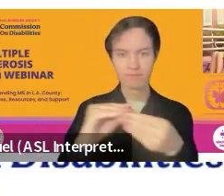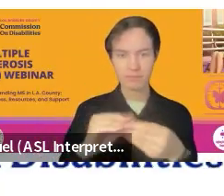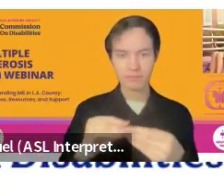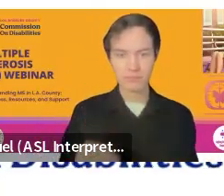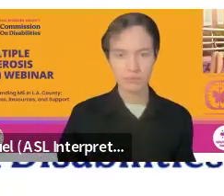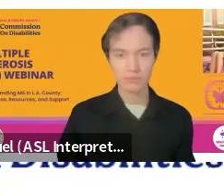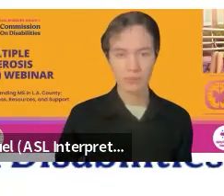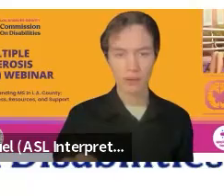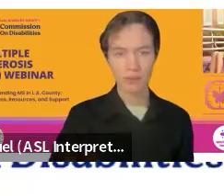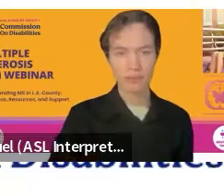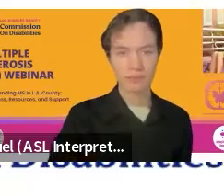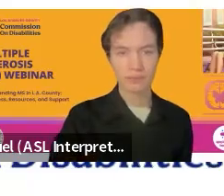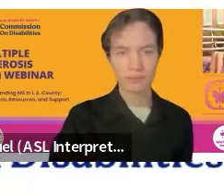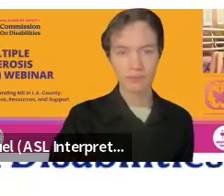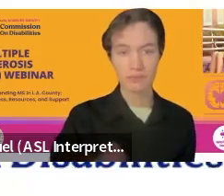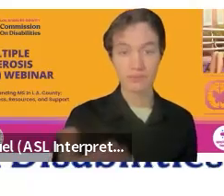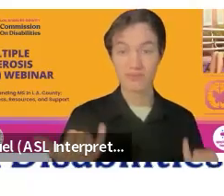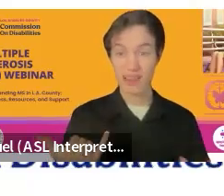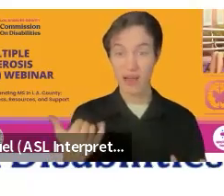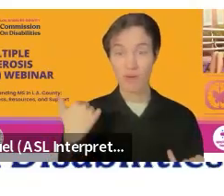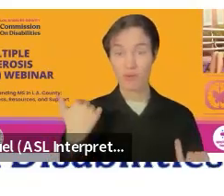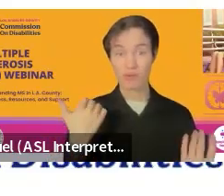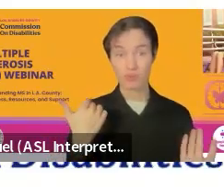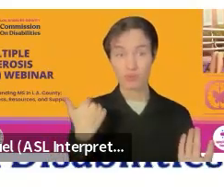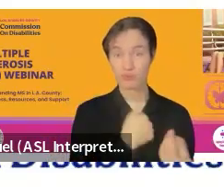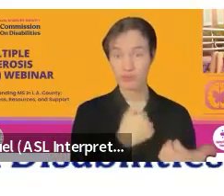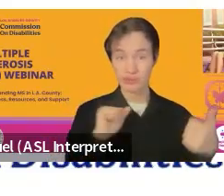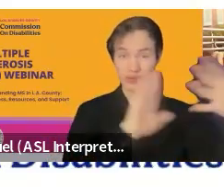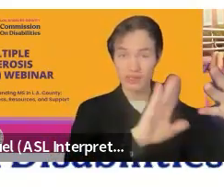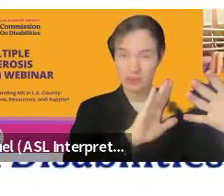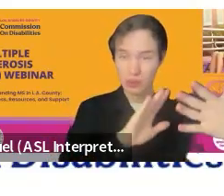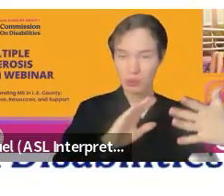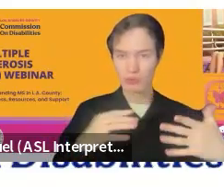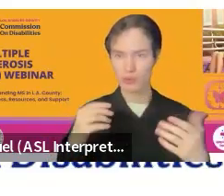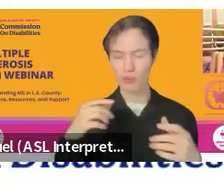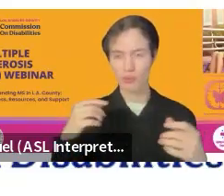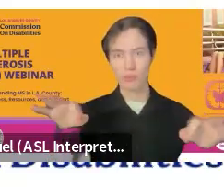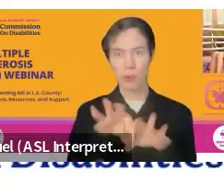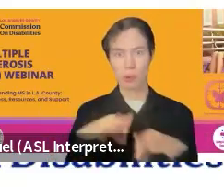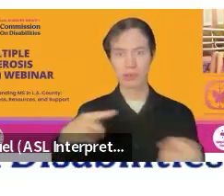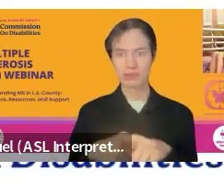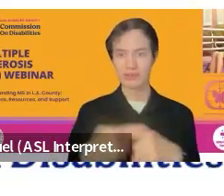County, we're addressing a critical intersection of health, accessibility, and community support.